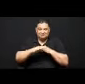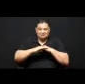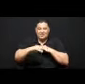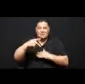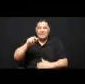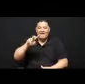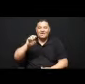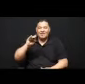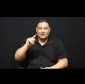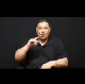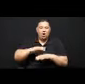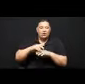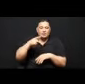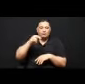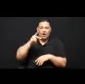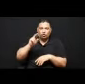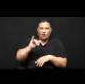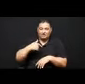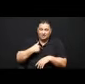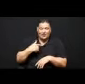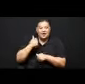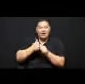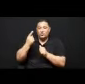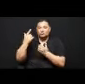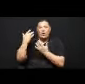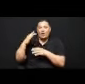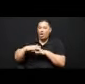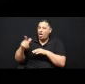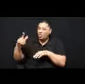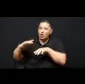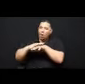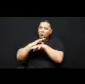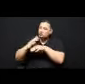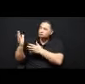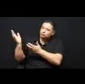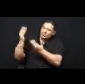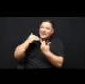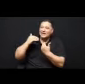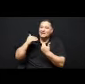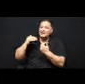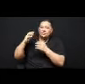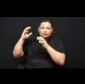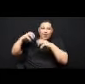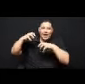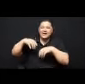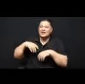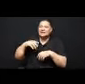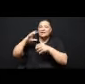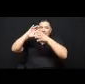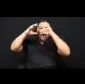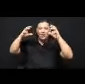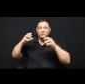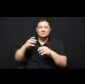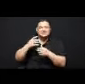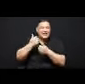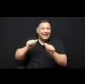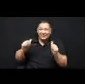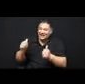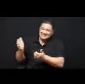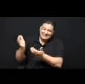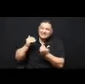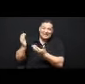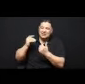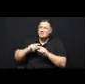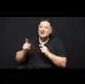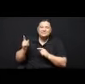on the coast to bring in the gusts, the rain, the clouds, anything. But it keeps just getting caught in the